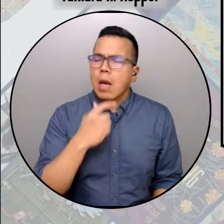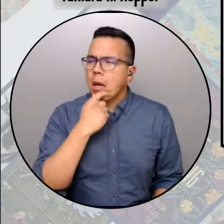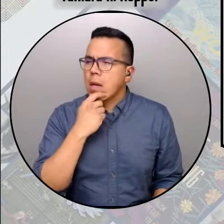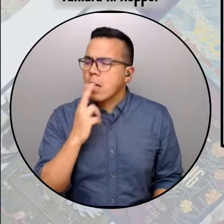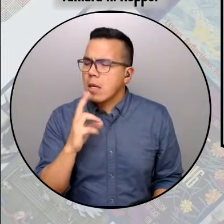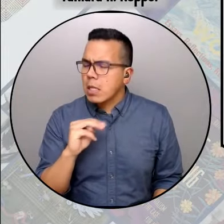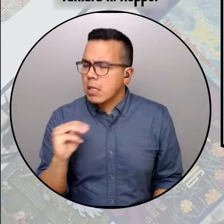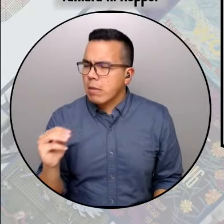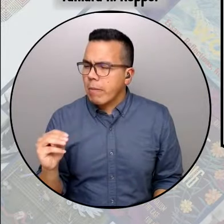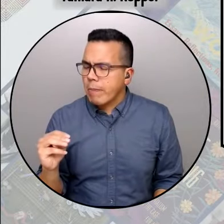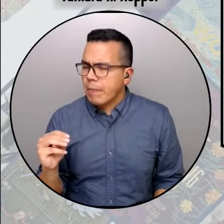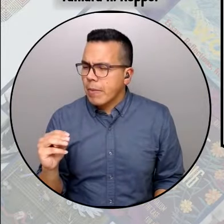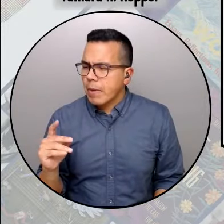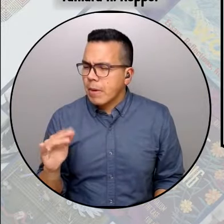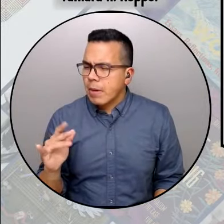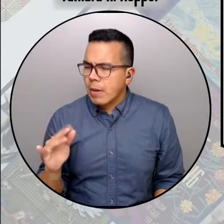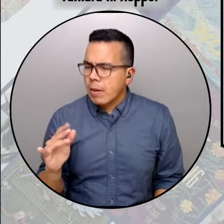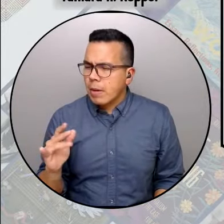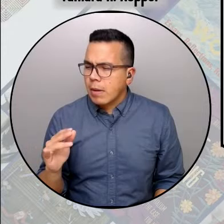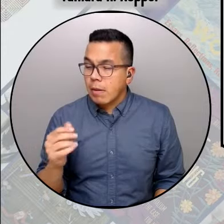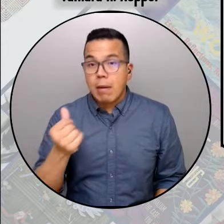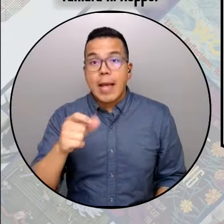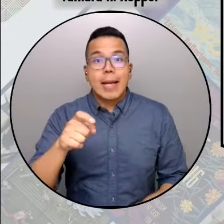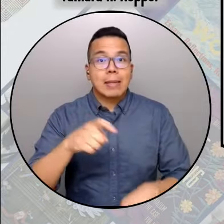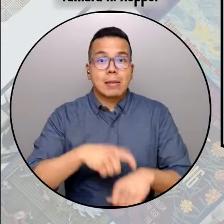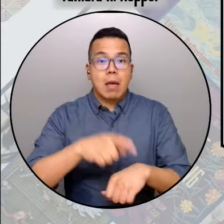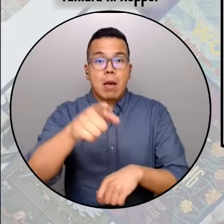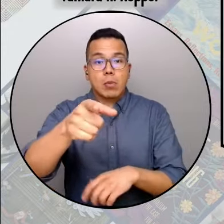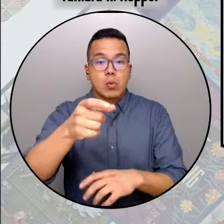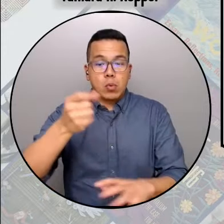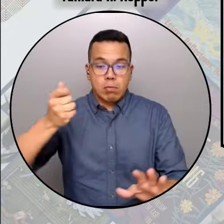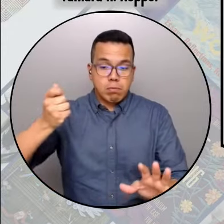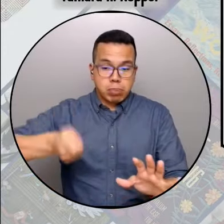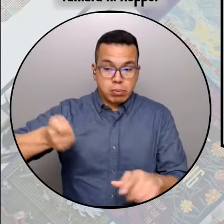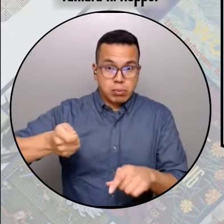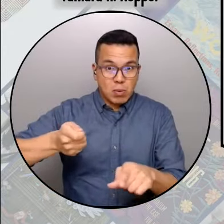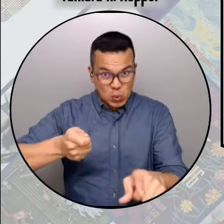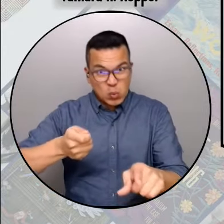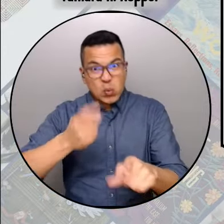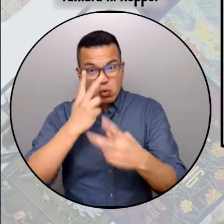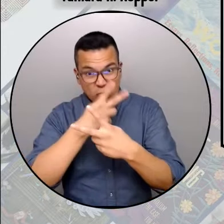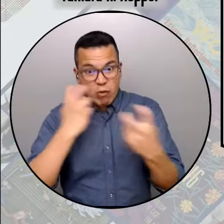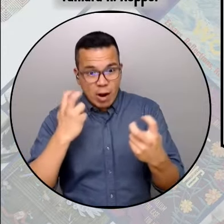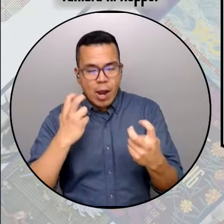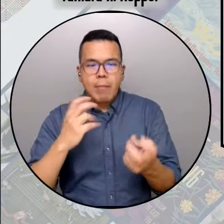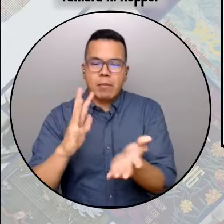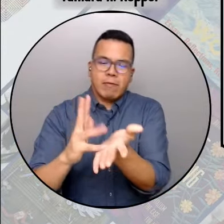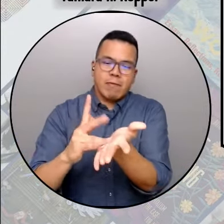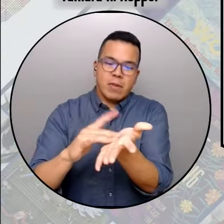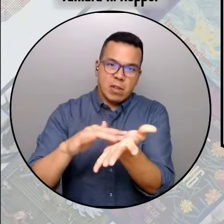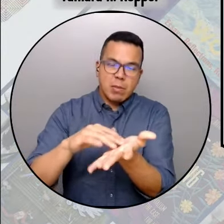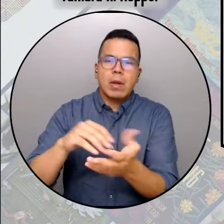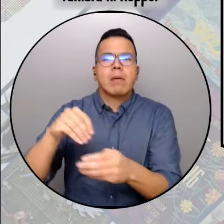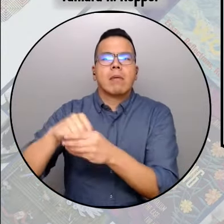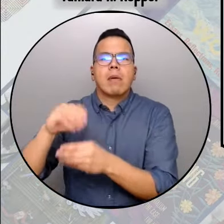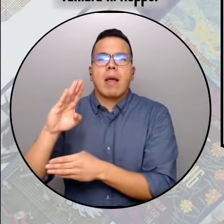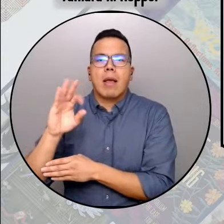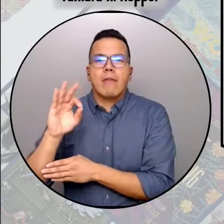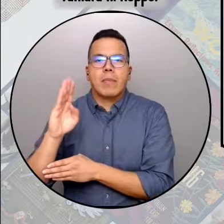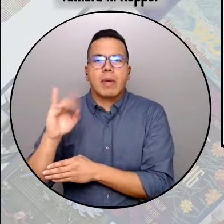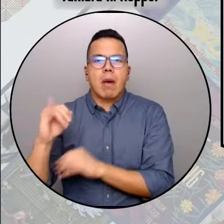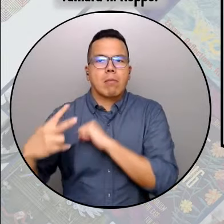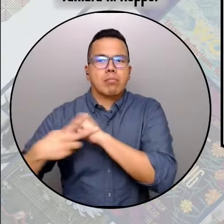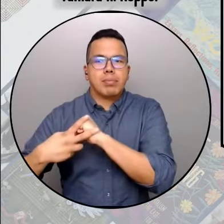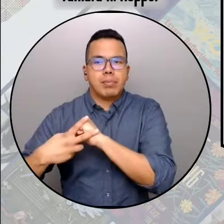anytime you are, you know, charged with a crime, your fingerprints go in the system. And that goes to the FBI, right? That's regardless of anybody's status, right? And so